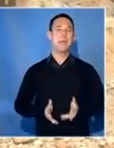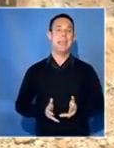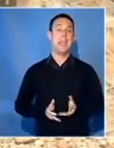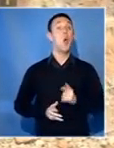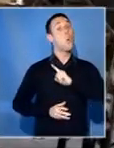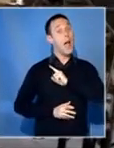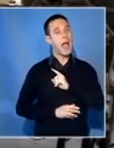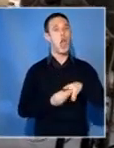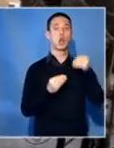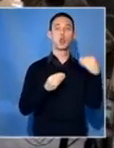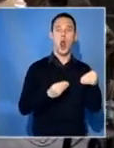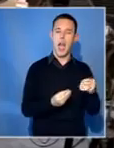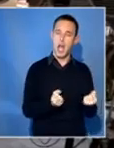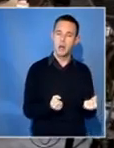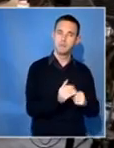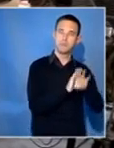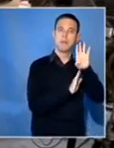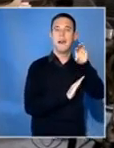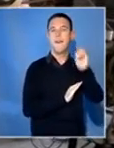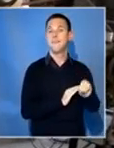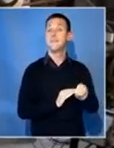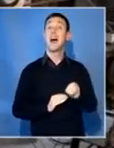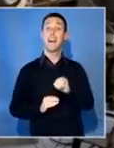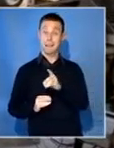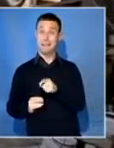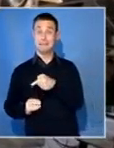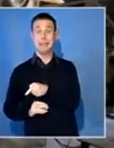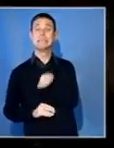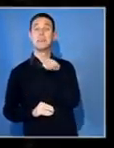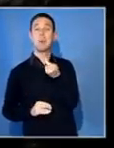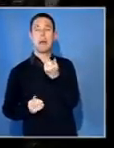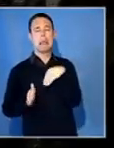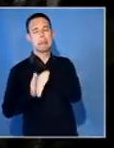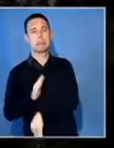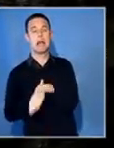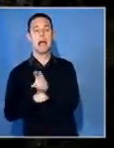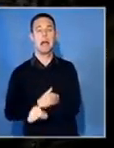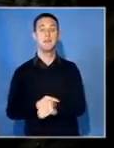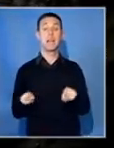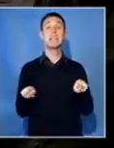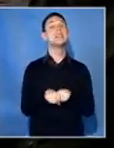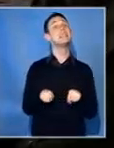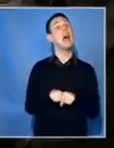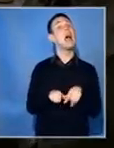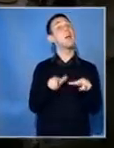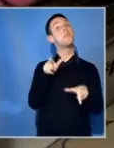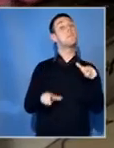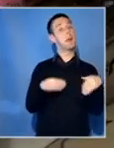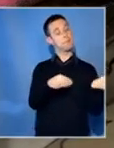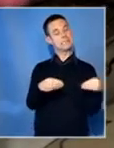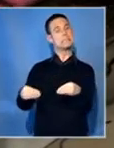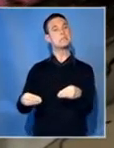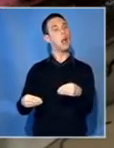strong US dollar. Zimbabwe is also battling a perception challenge. Local businesses don't believe their assets are secure.